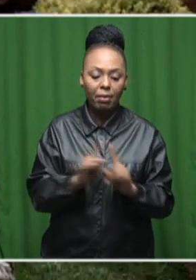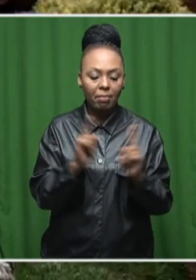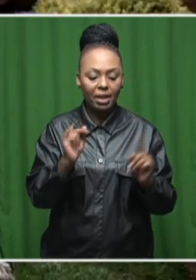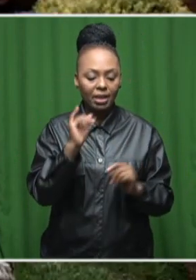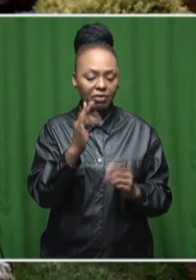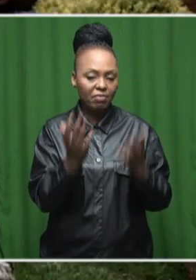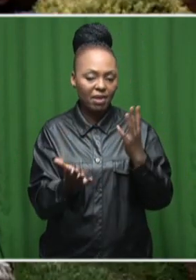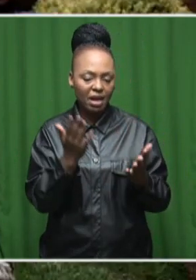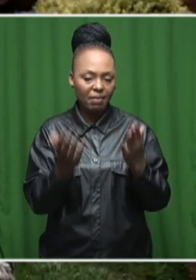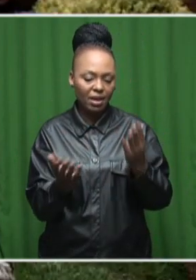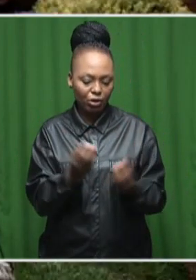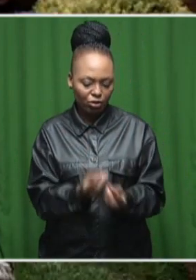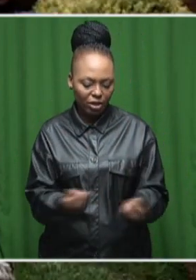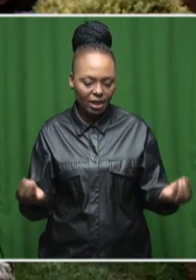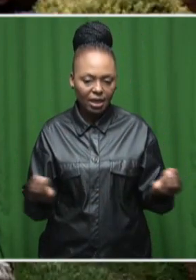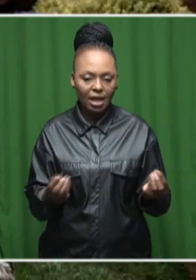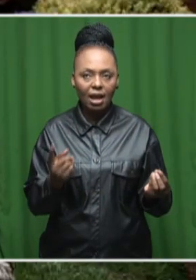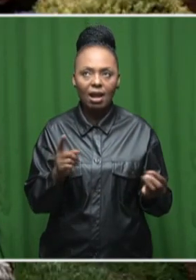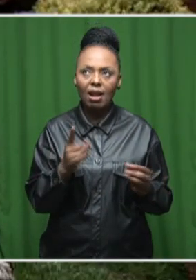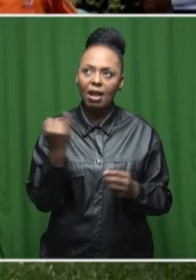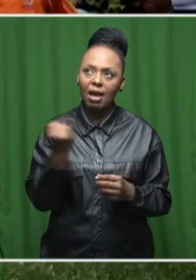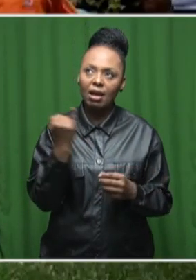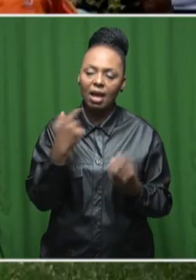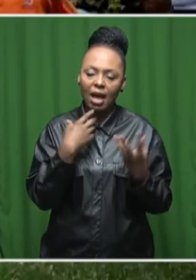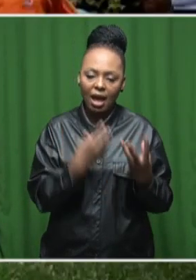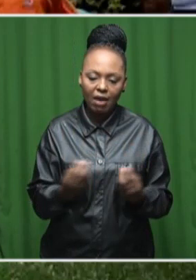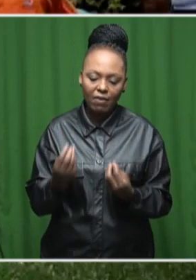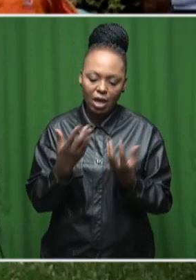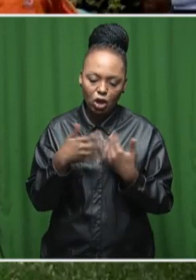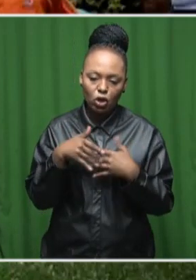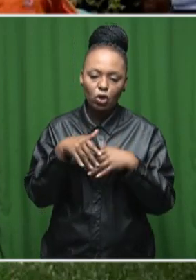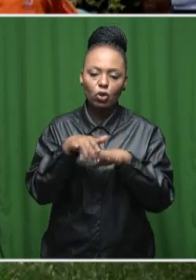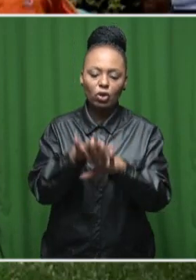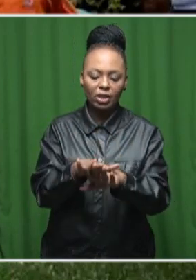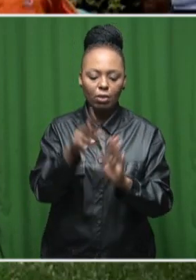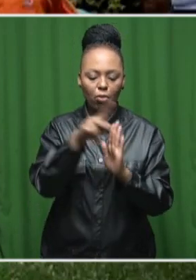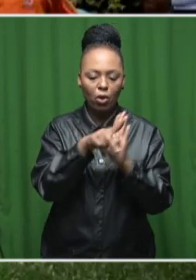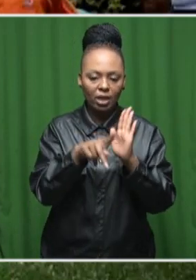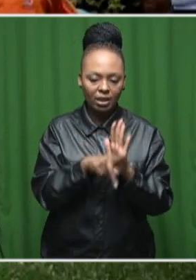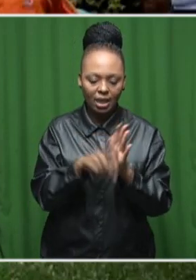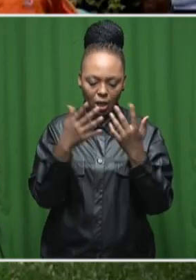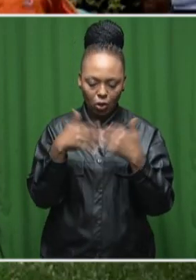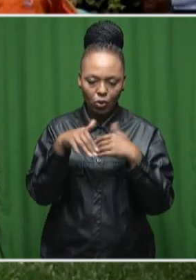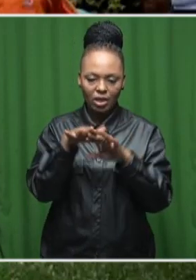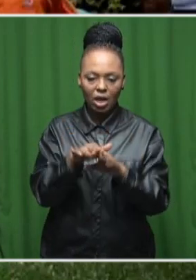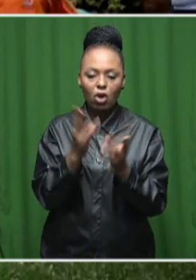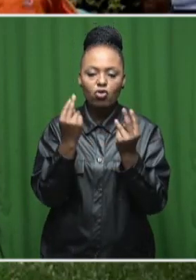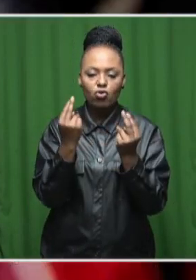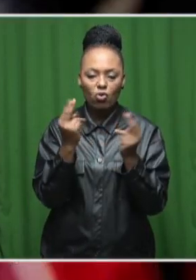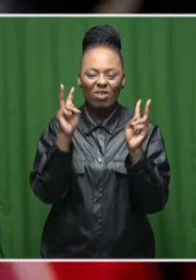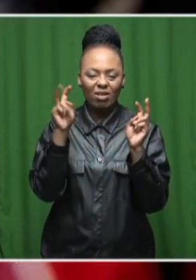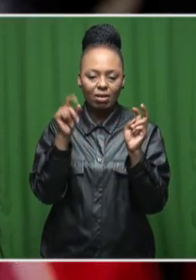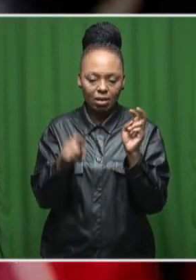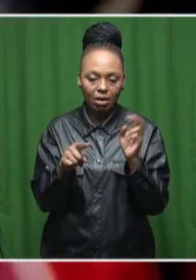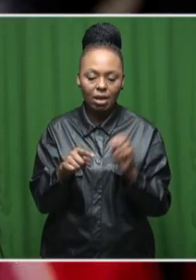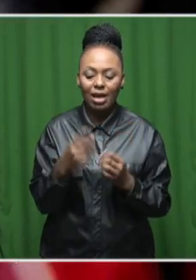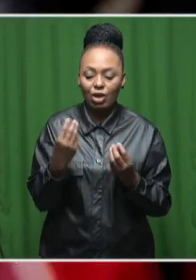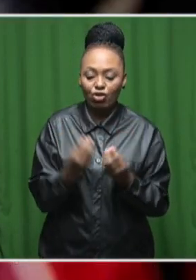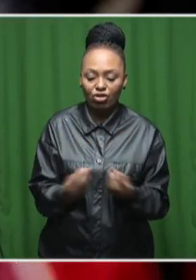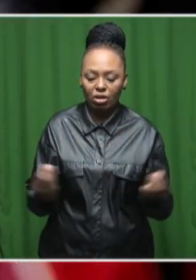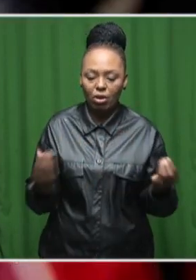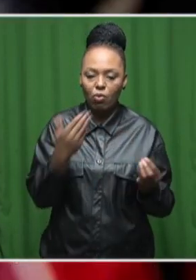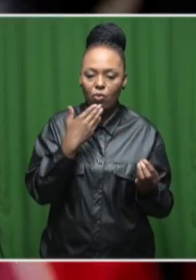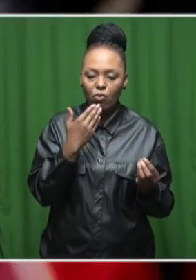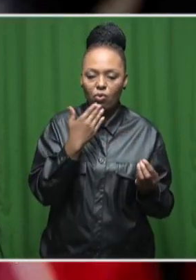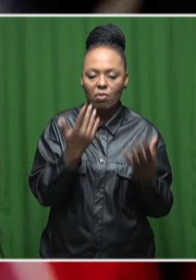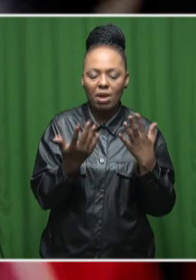children like we have an inclusion policy, inclusion is the new norm. So the children that are a